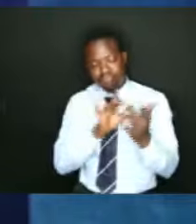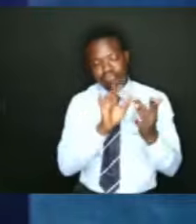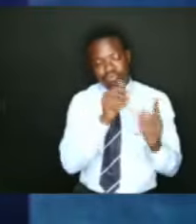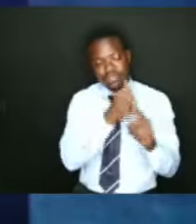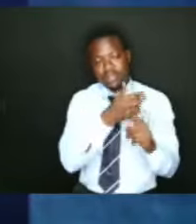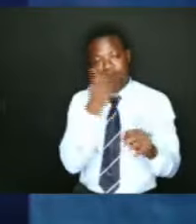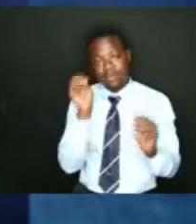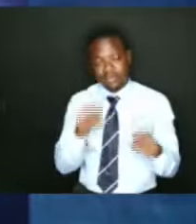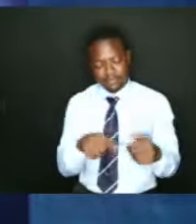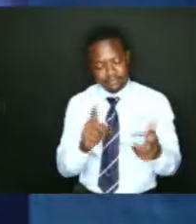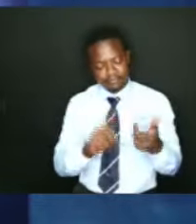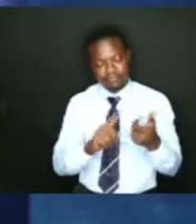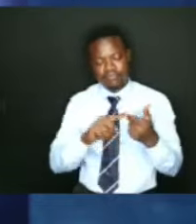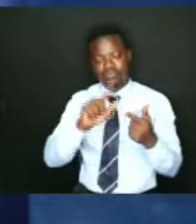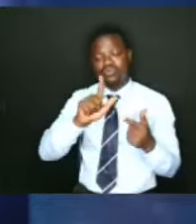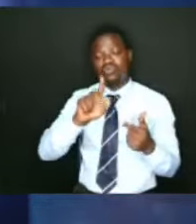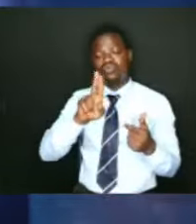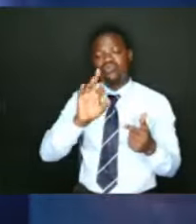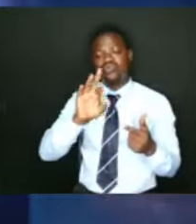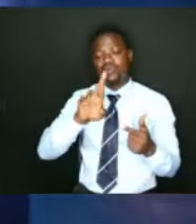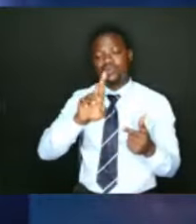accessories.